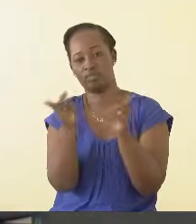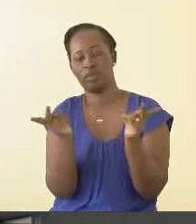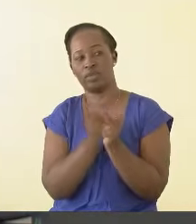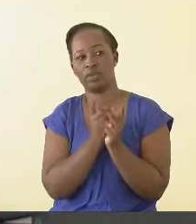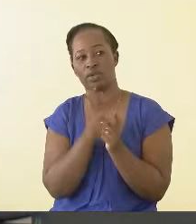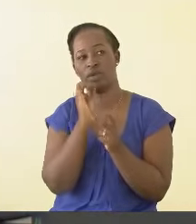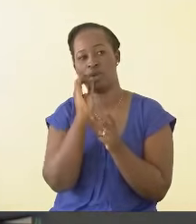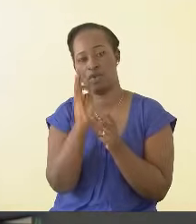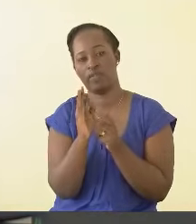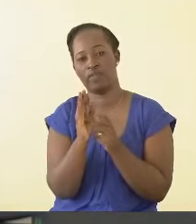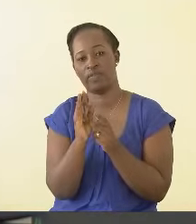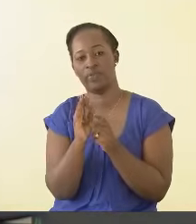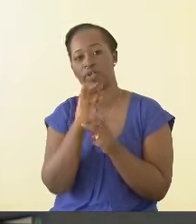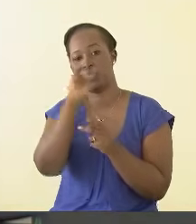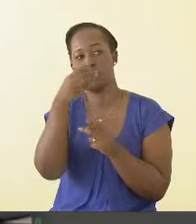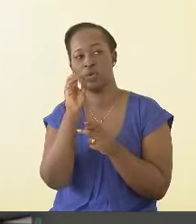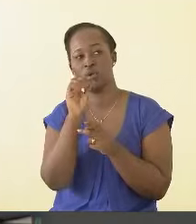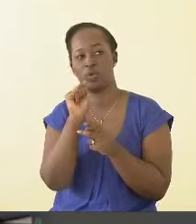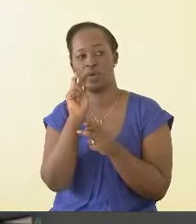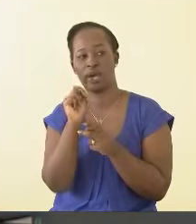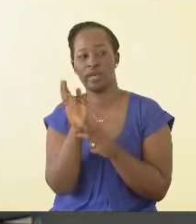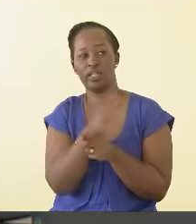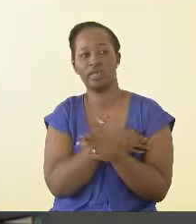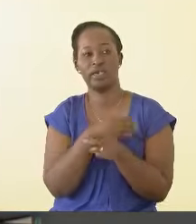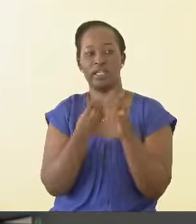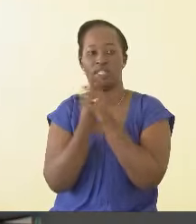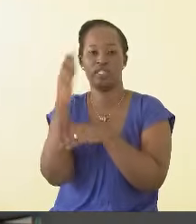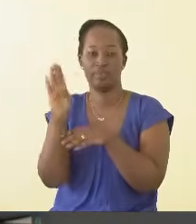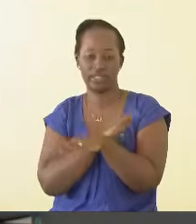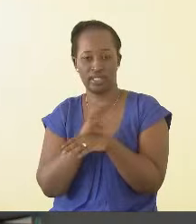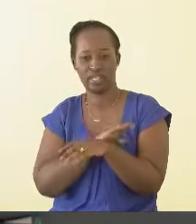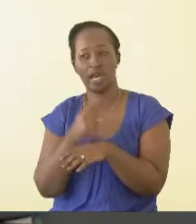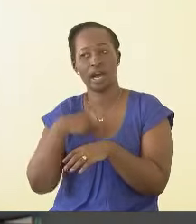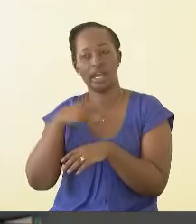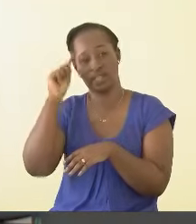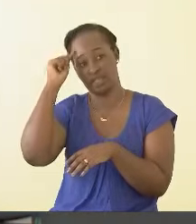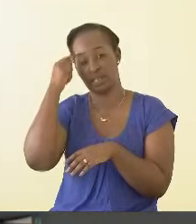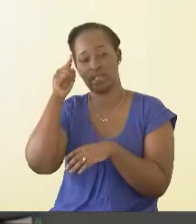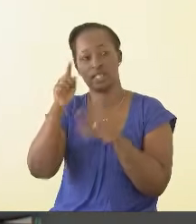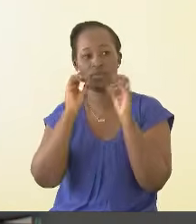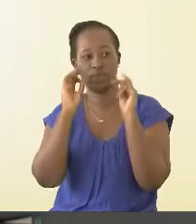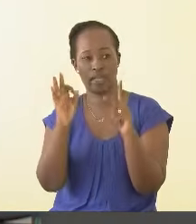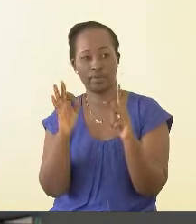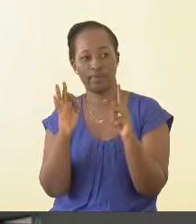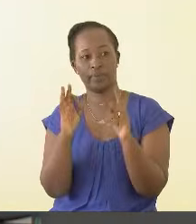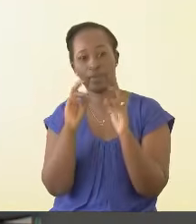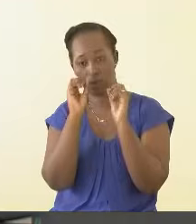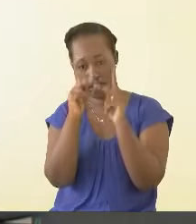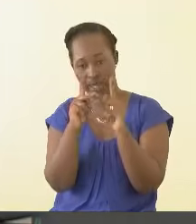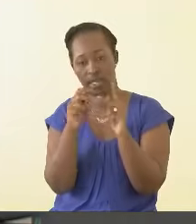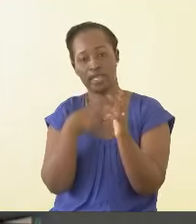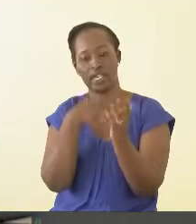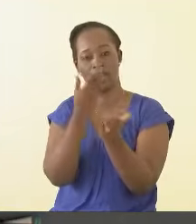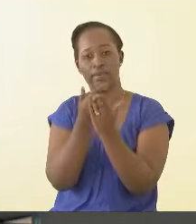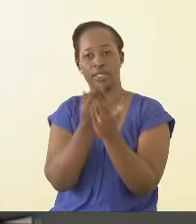J1 enterprises. I think that's okay. So I want you to write the